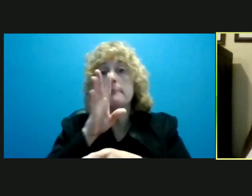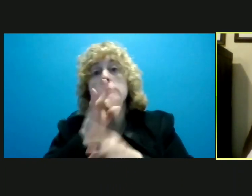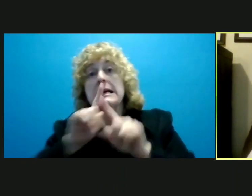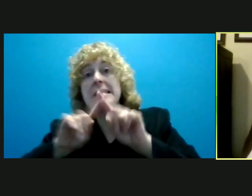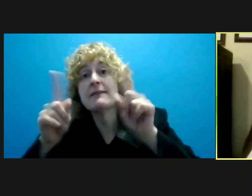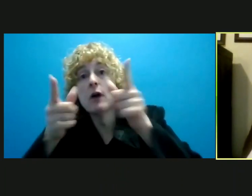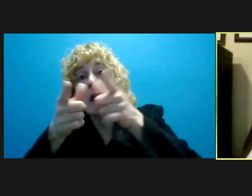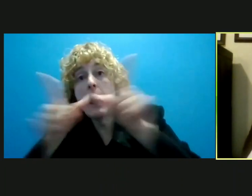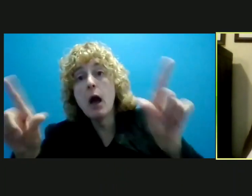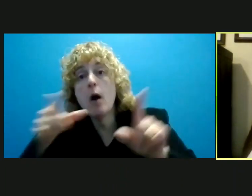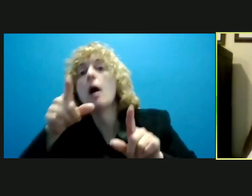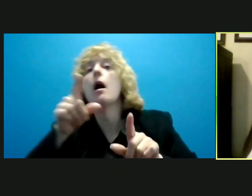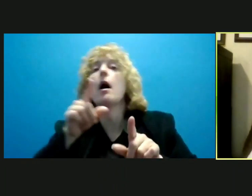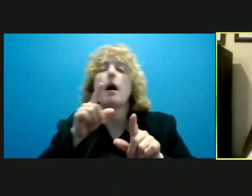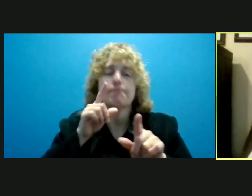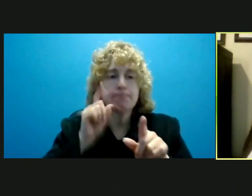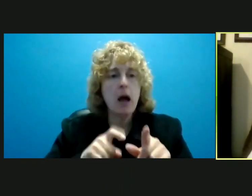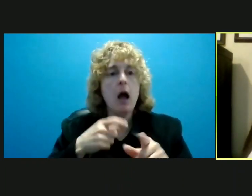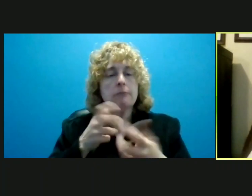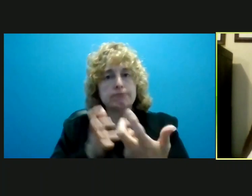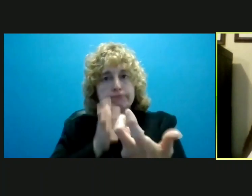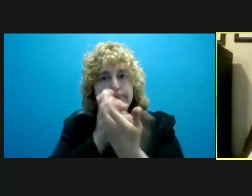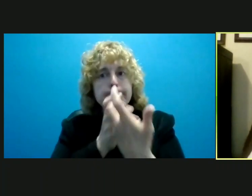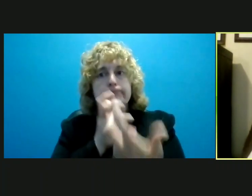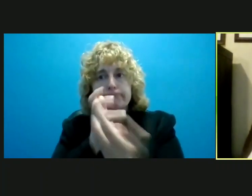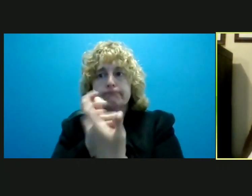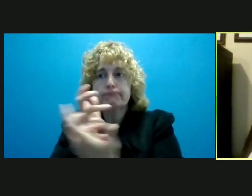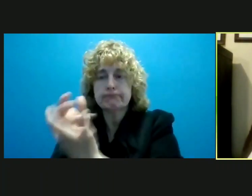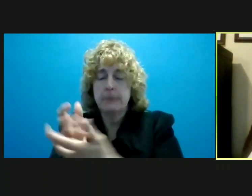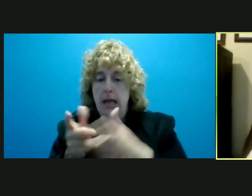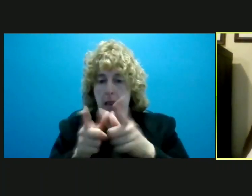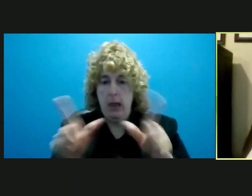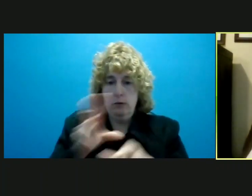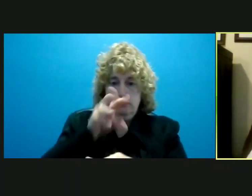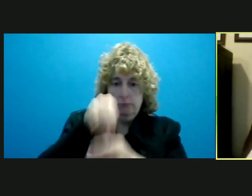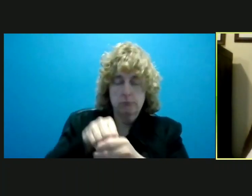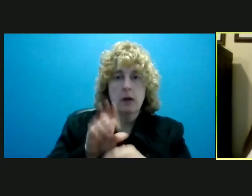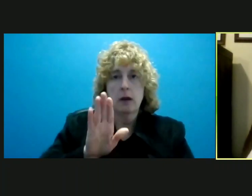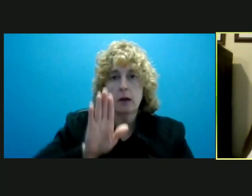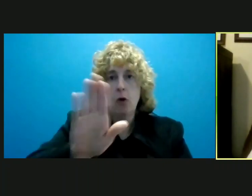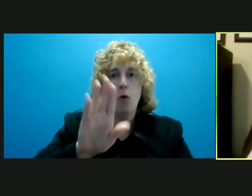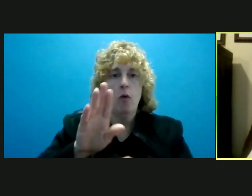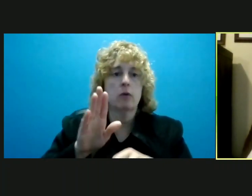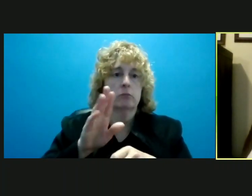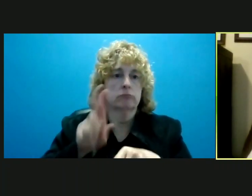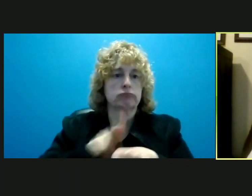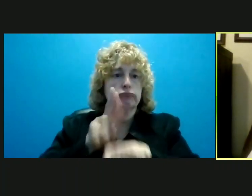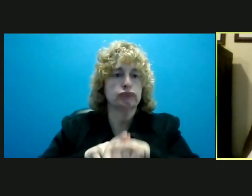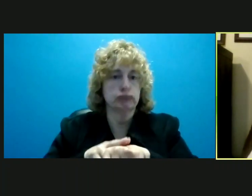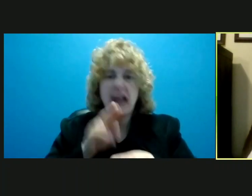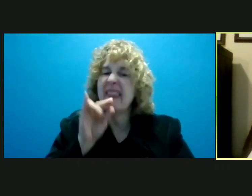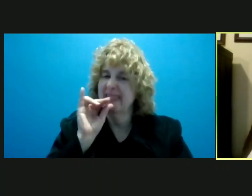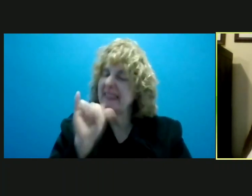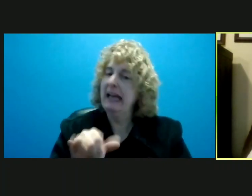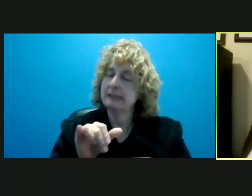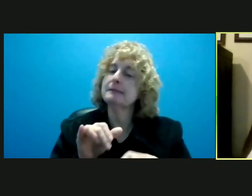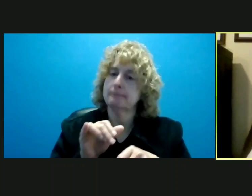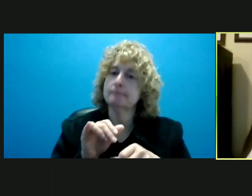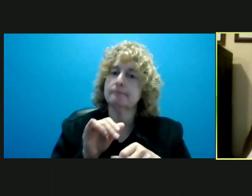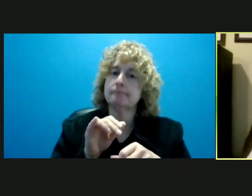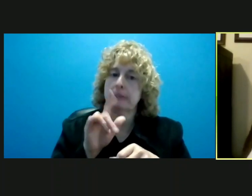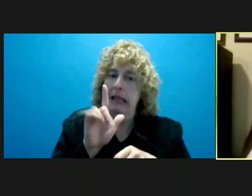it's really important that we get that information in our native language. So that link